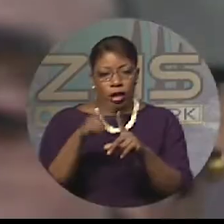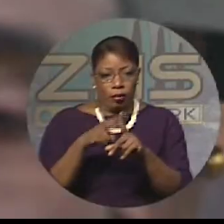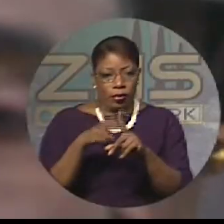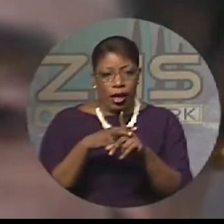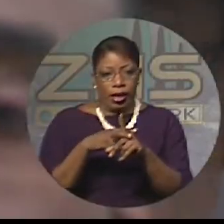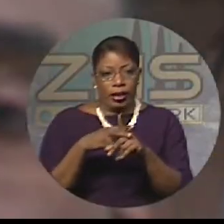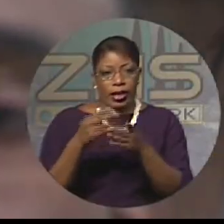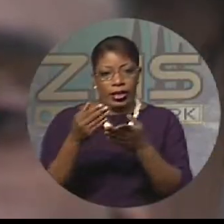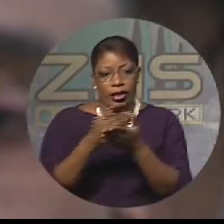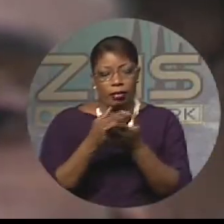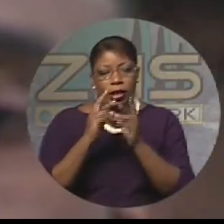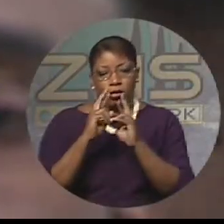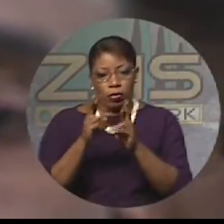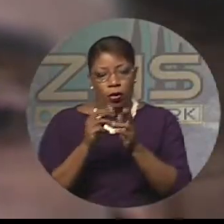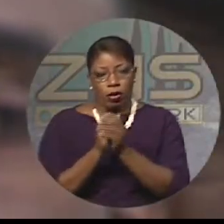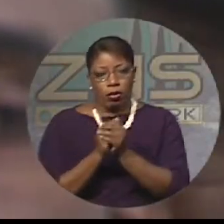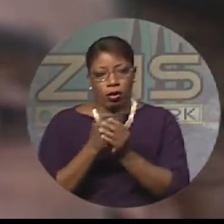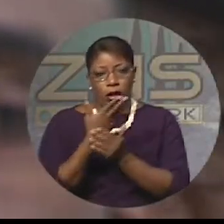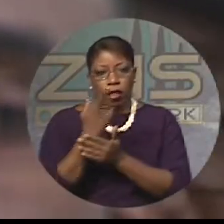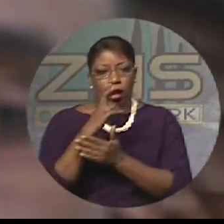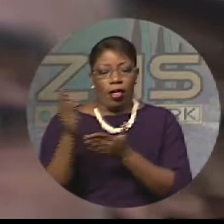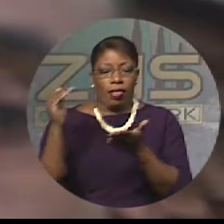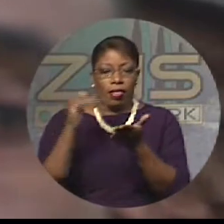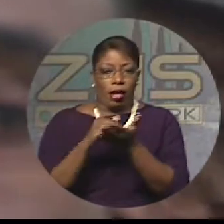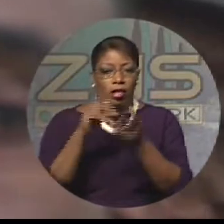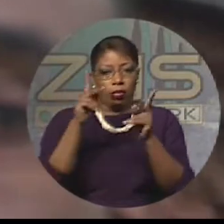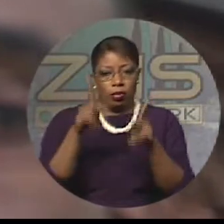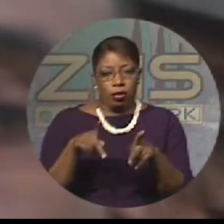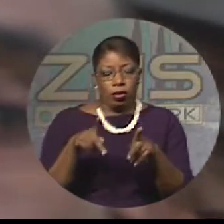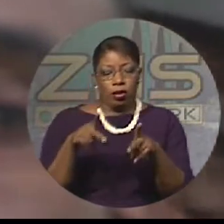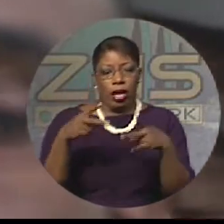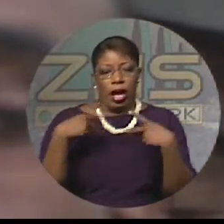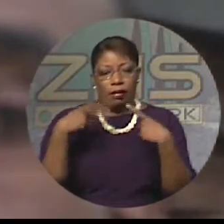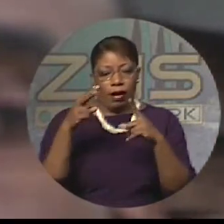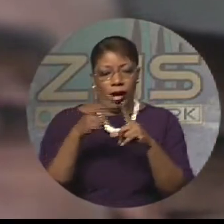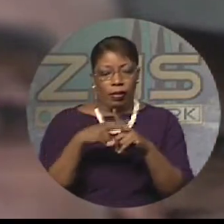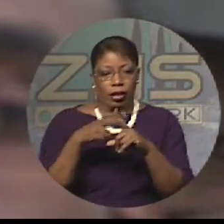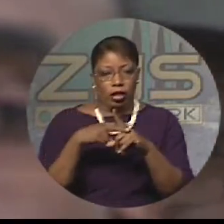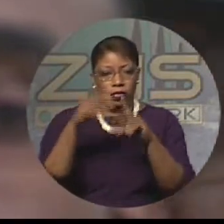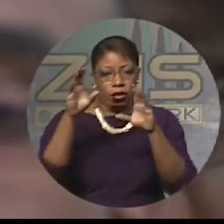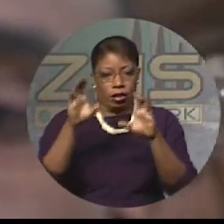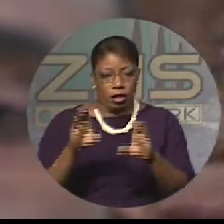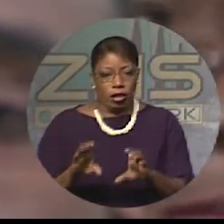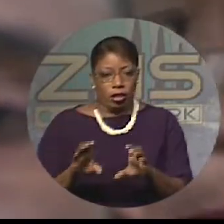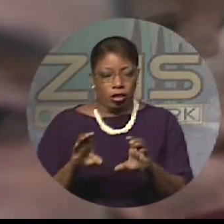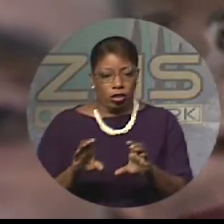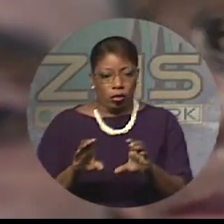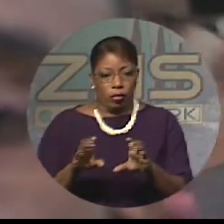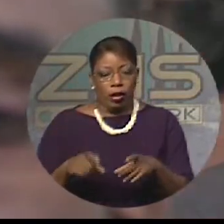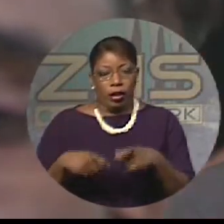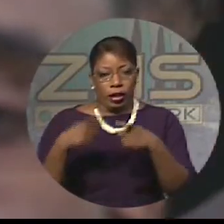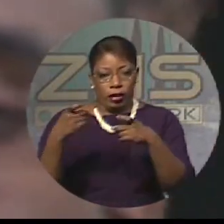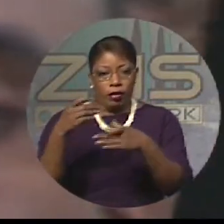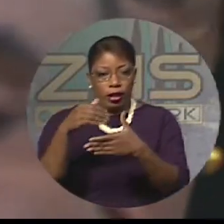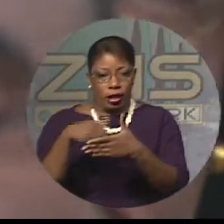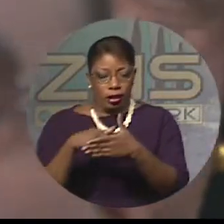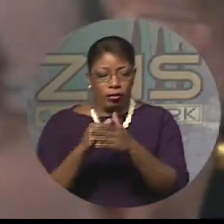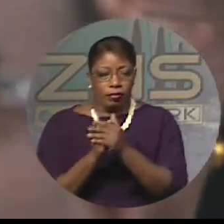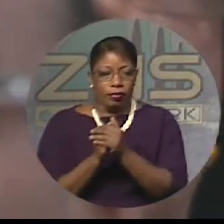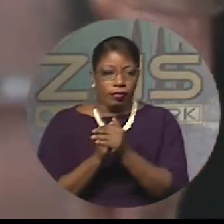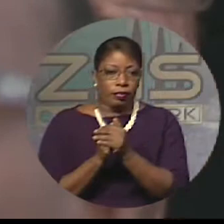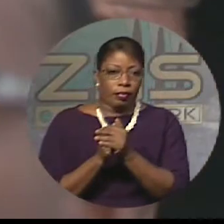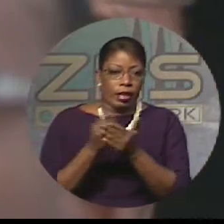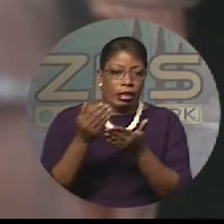response. There are thousands of persons who have legitimate applications of citizenship submitted, some of